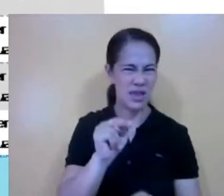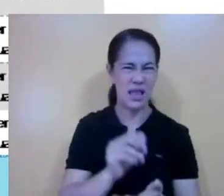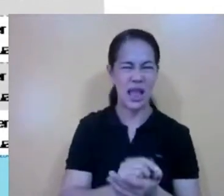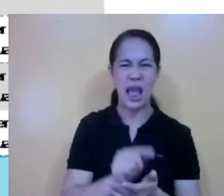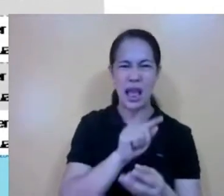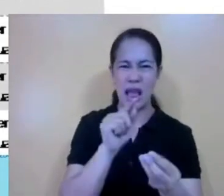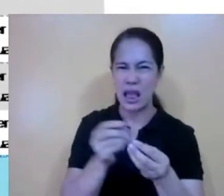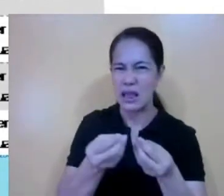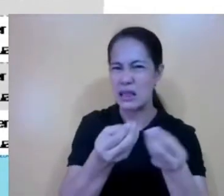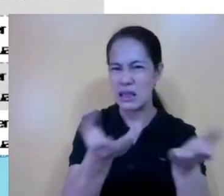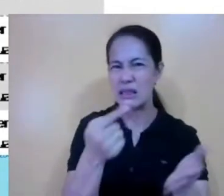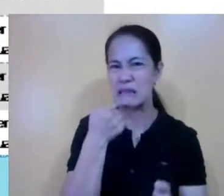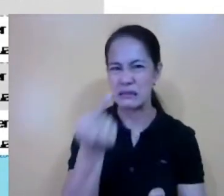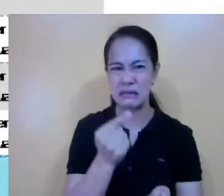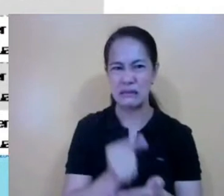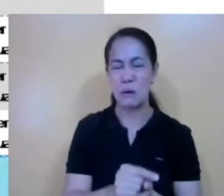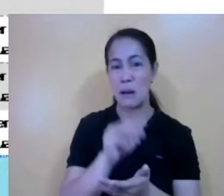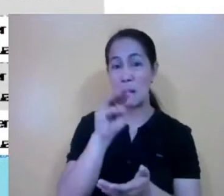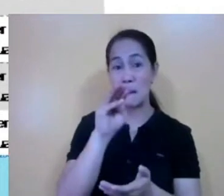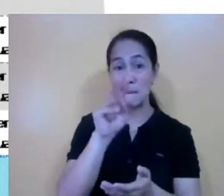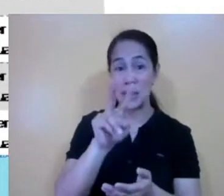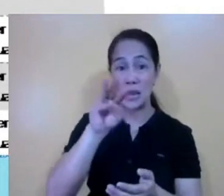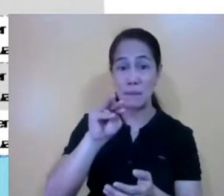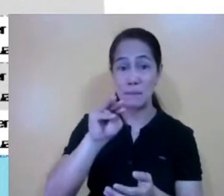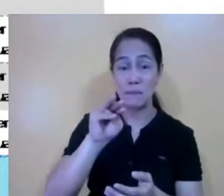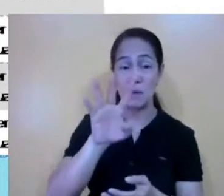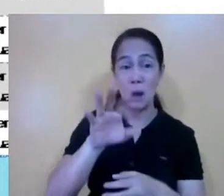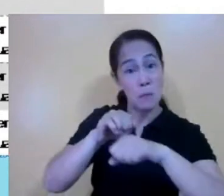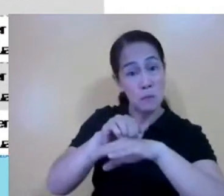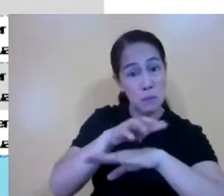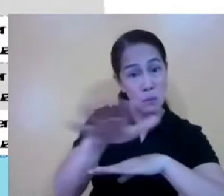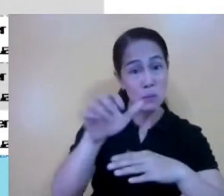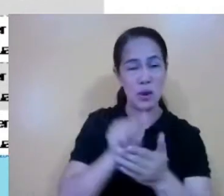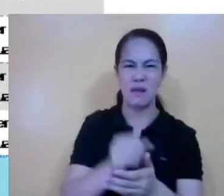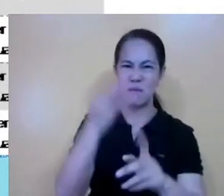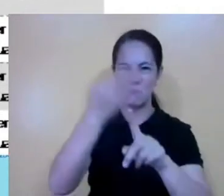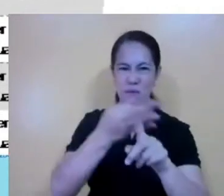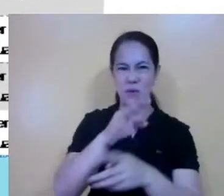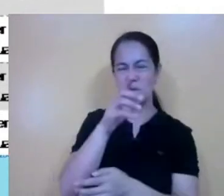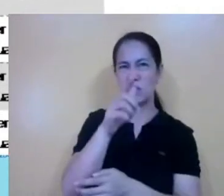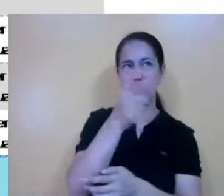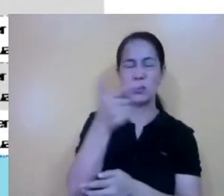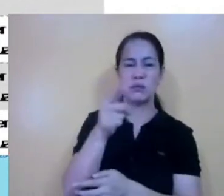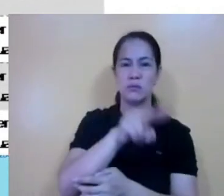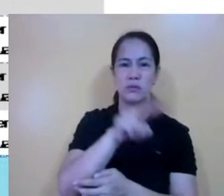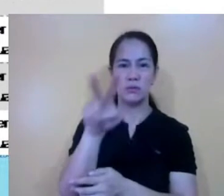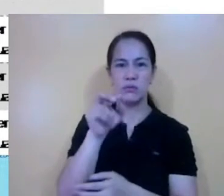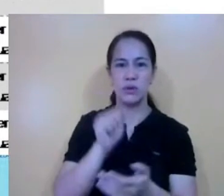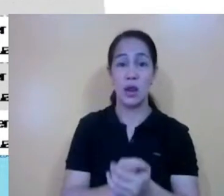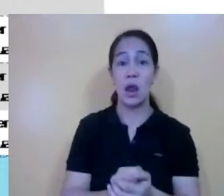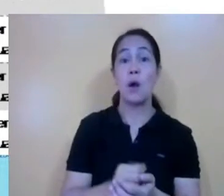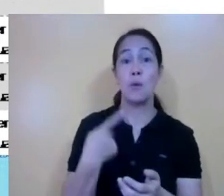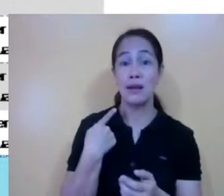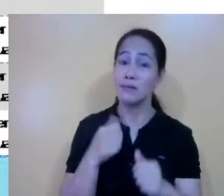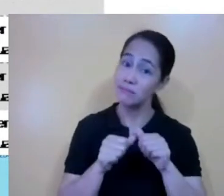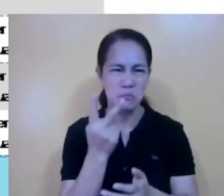the DM4 was released last February 2022, we were still being monitored after